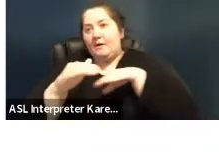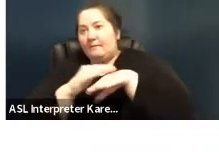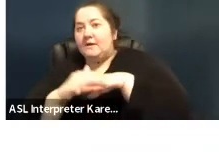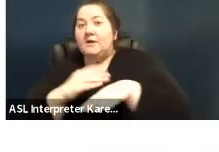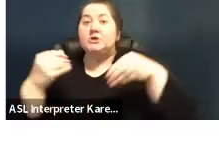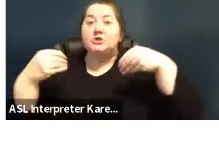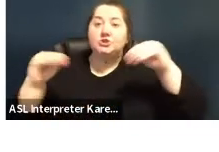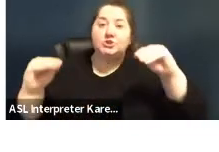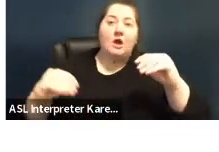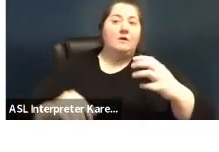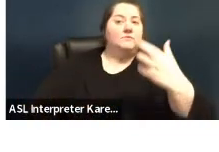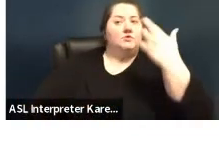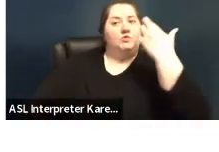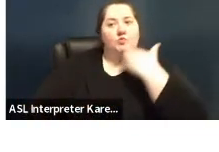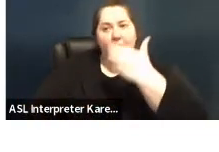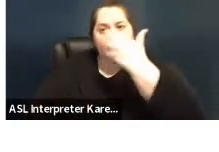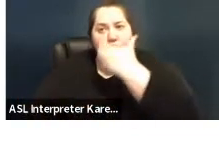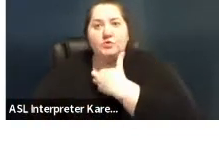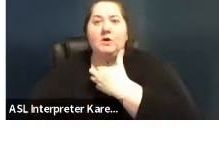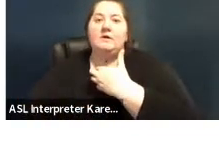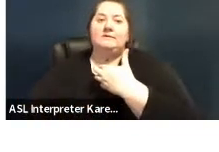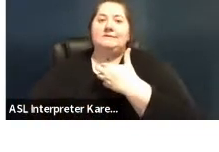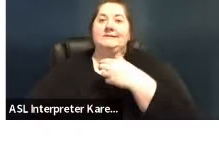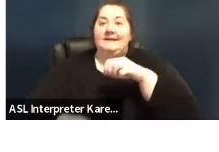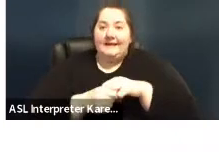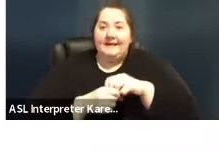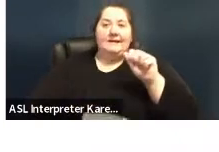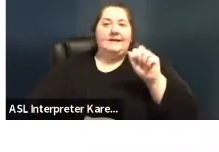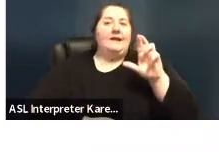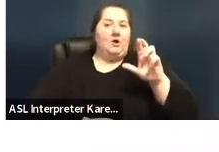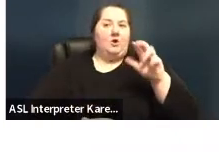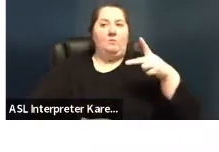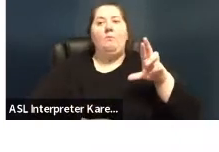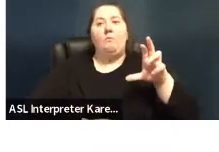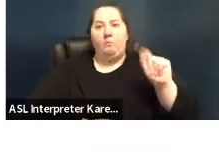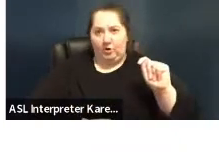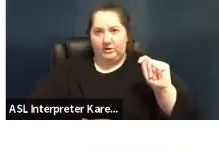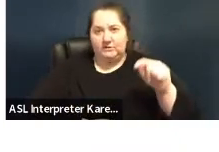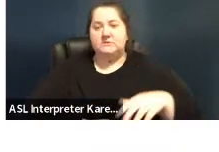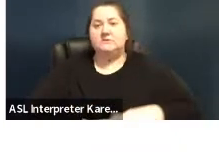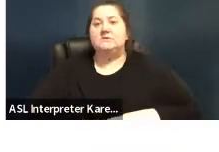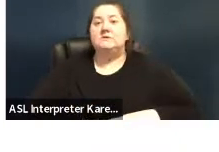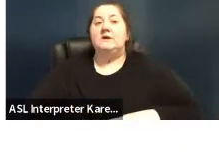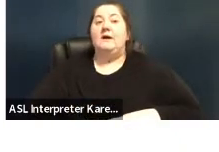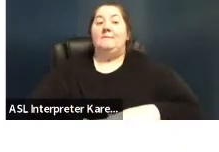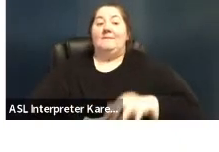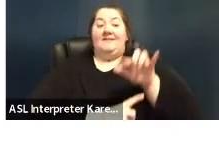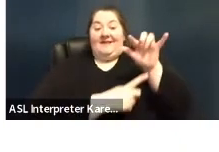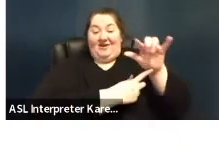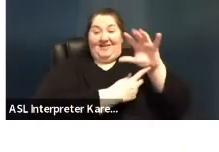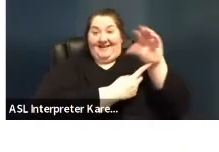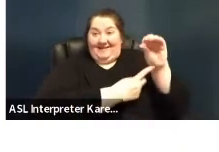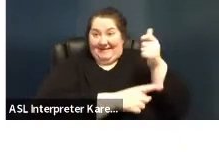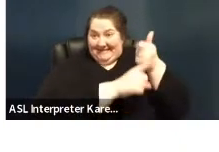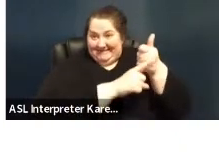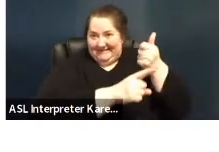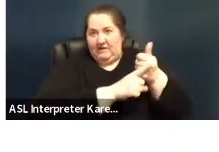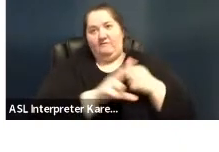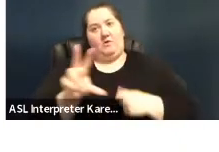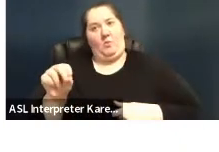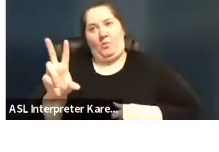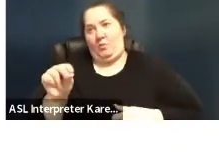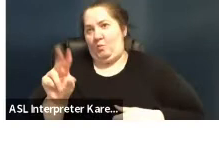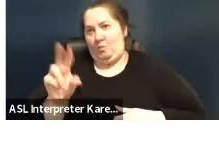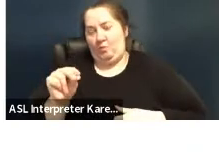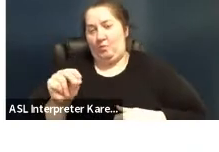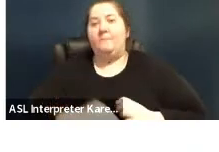or restaurants located in airports, but doesn't cover airlines. Now the